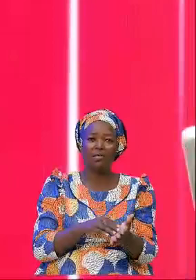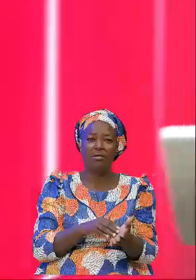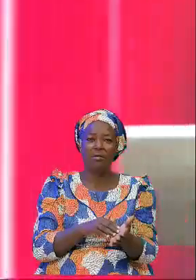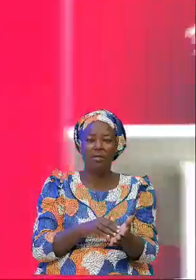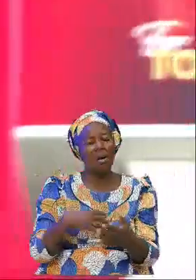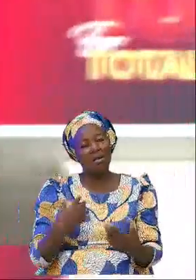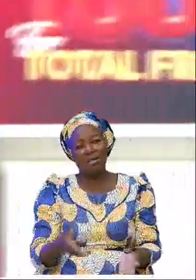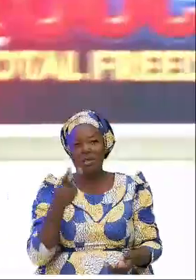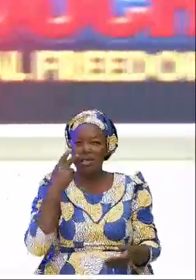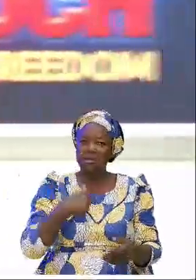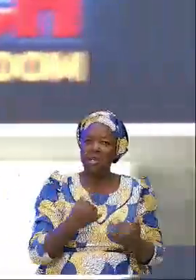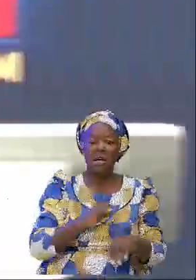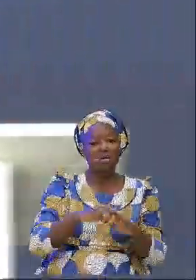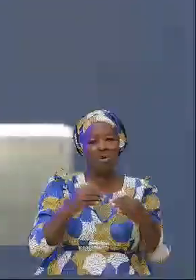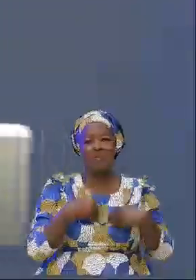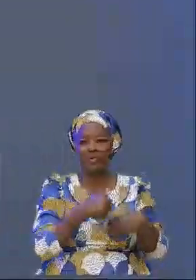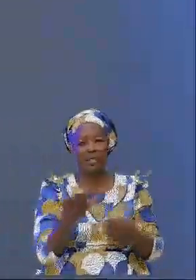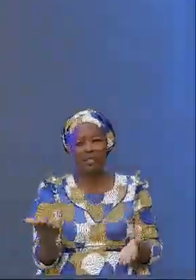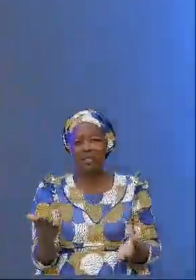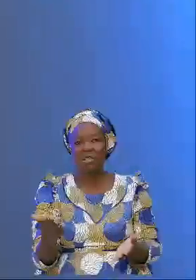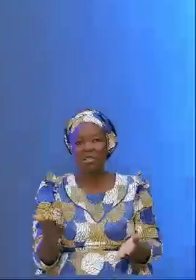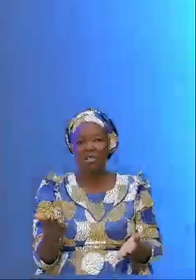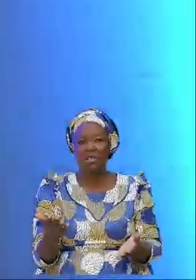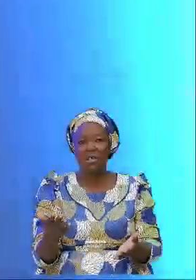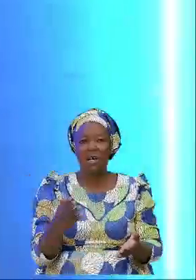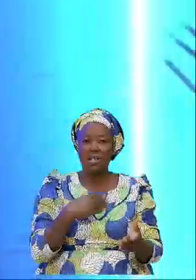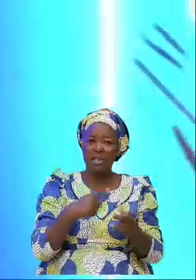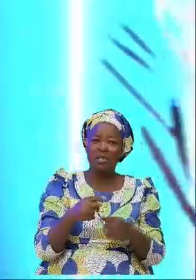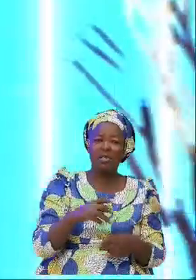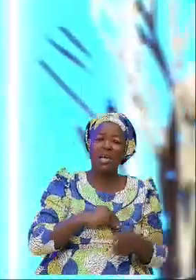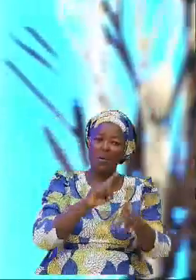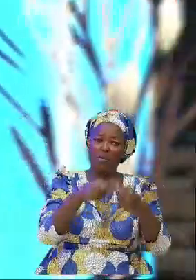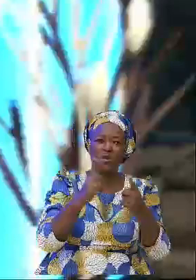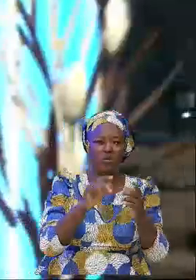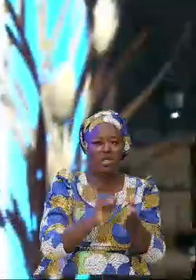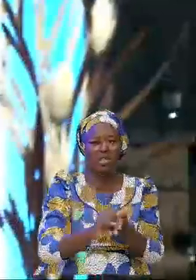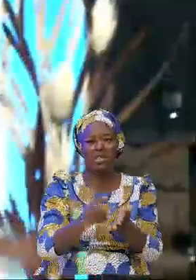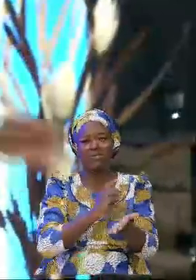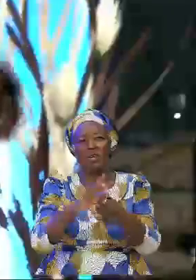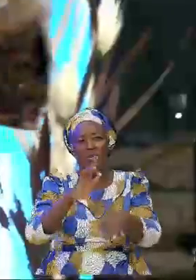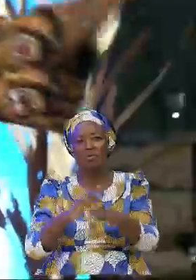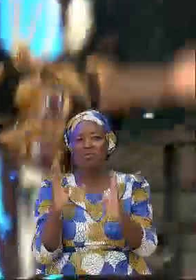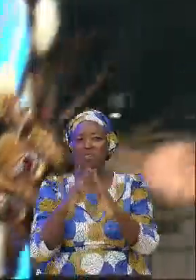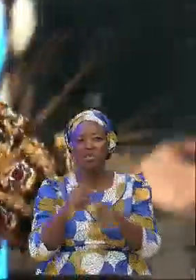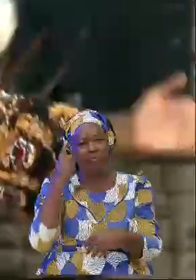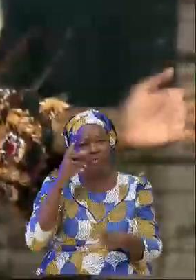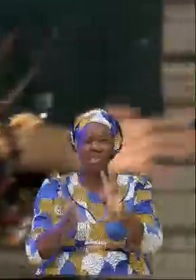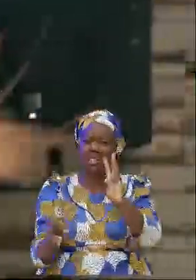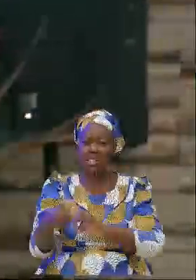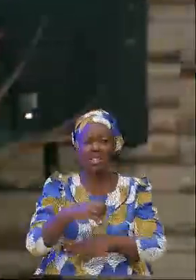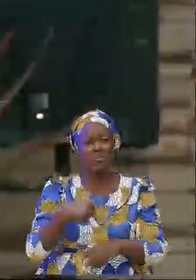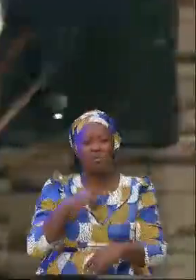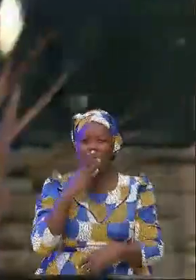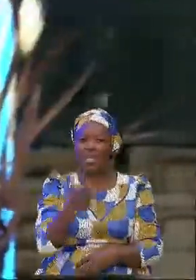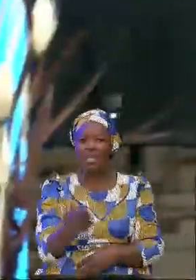If you say, they have come again, I never get anything, I go to all those